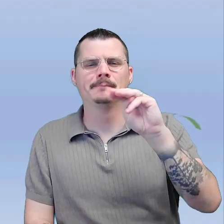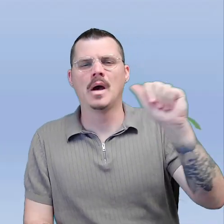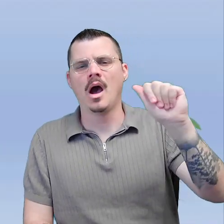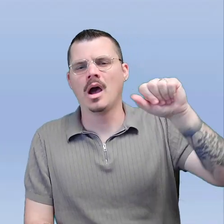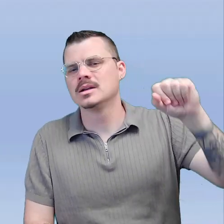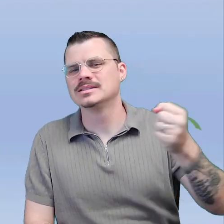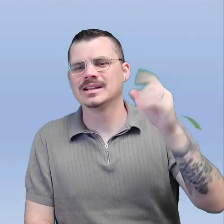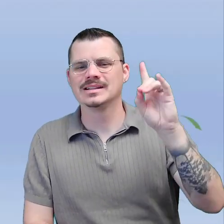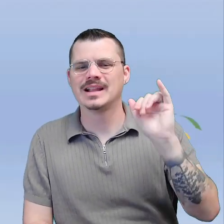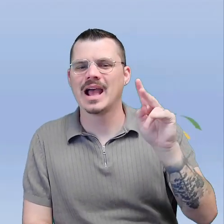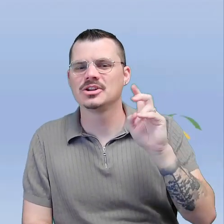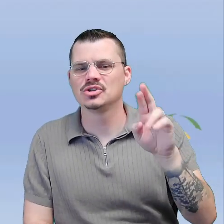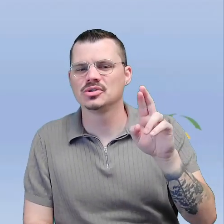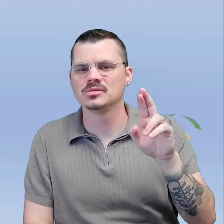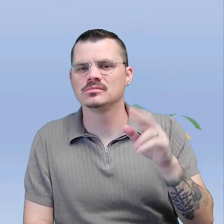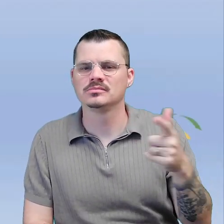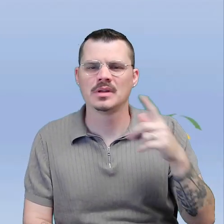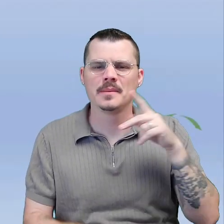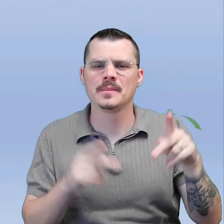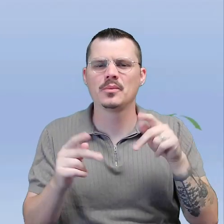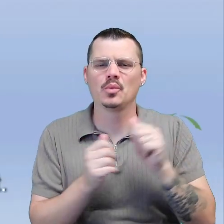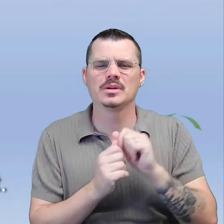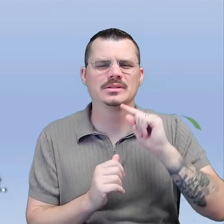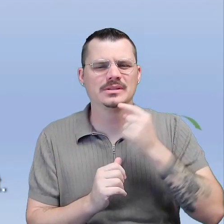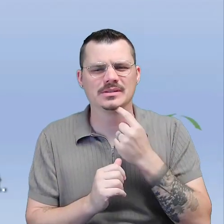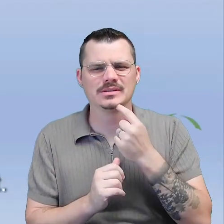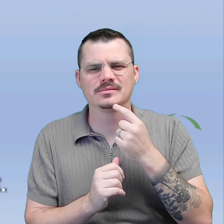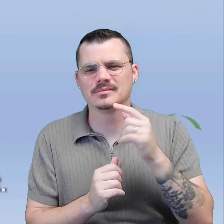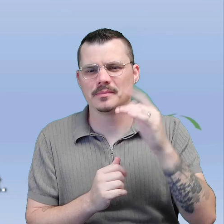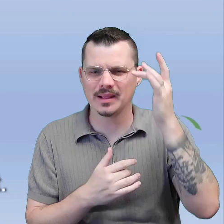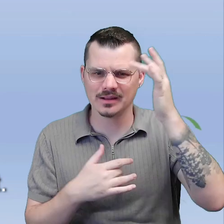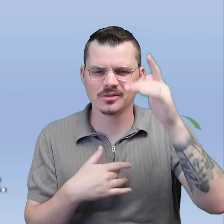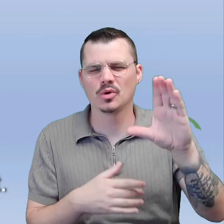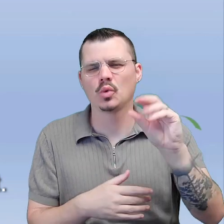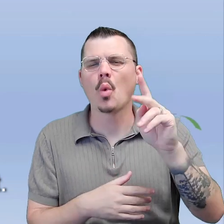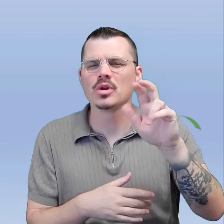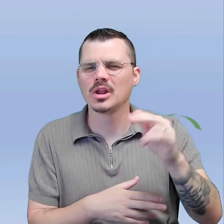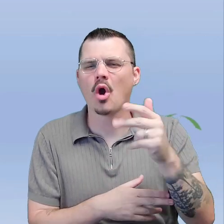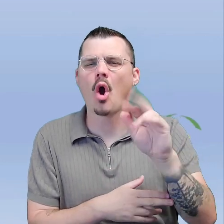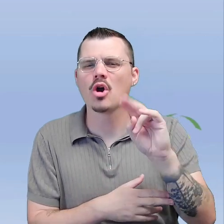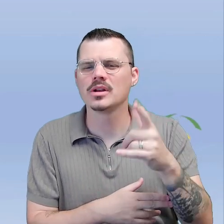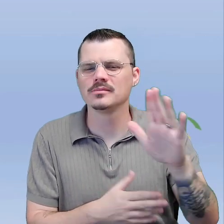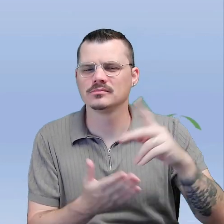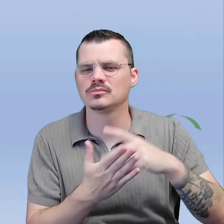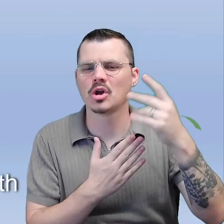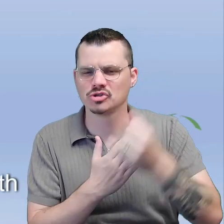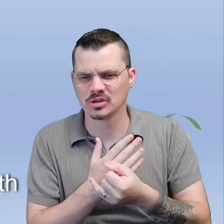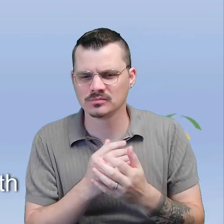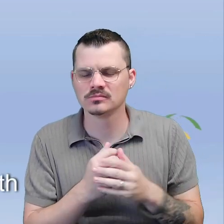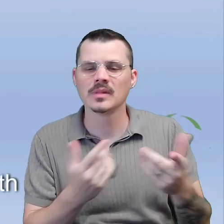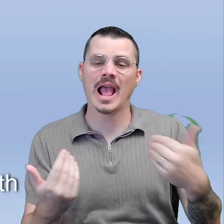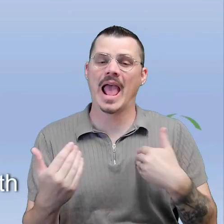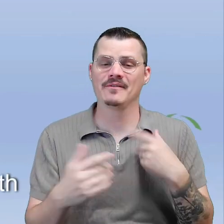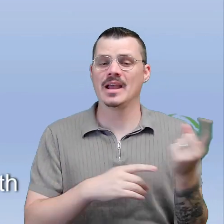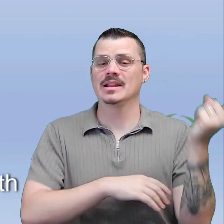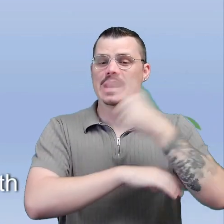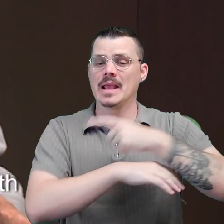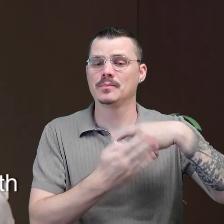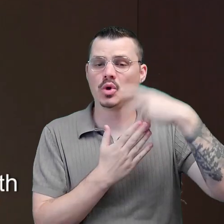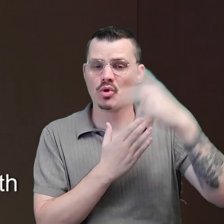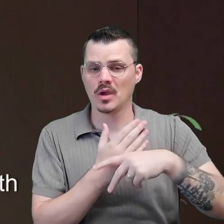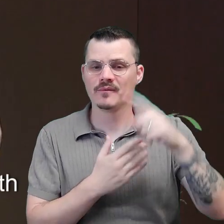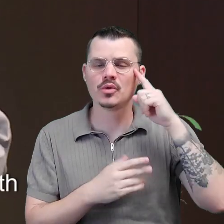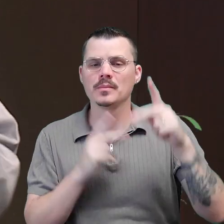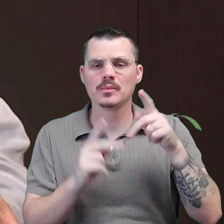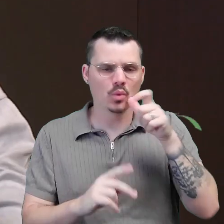Ma's Diner, people with serious mental illness. This is another Courtney Harding project. There was this day program